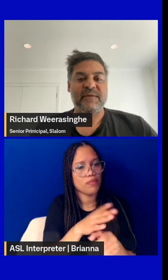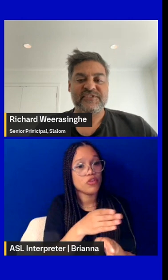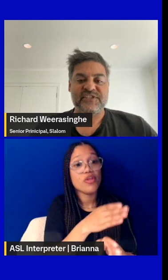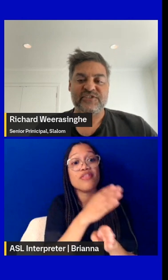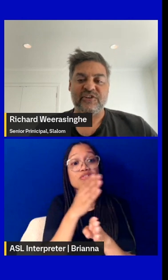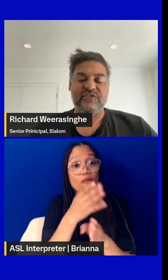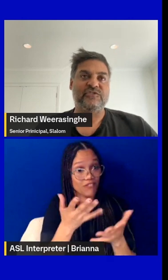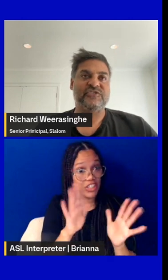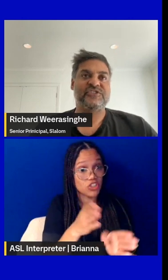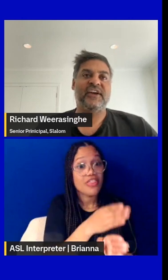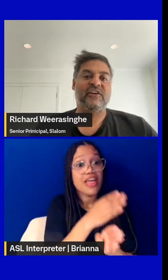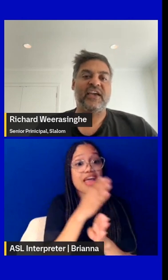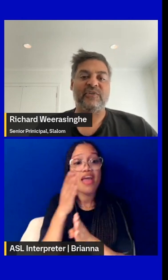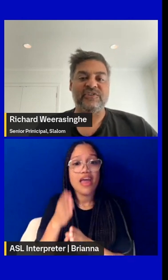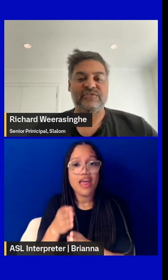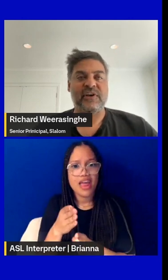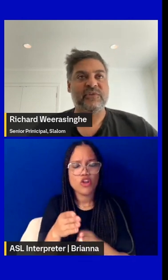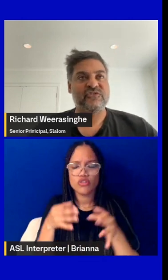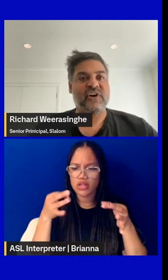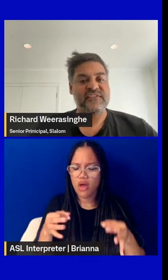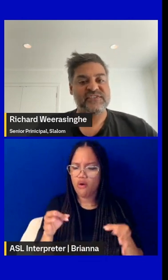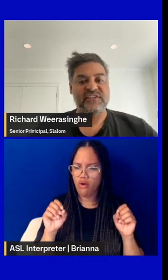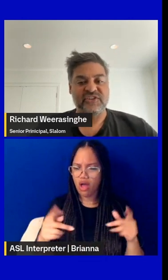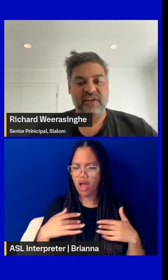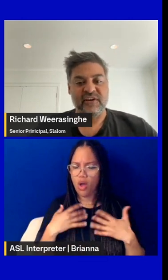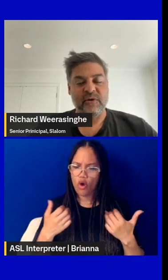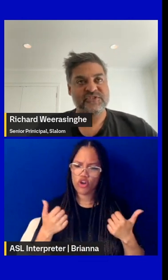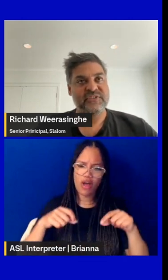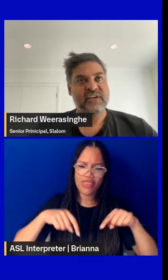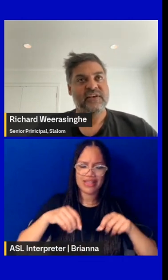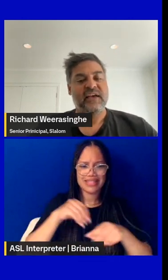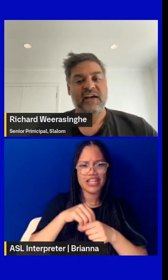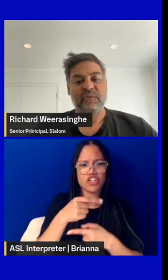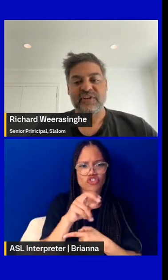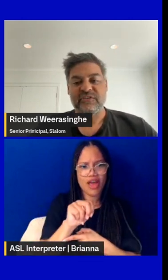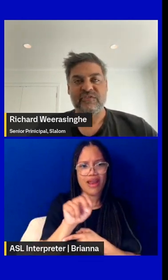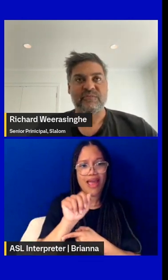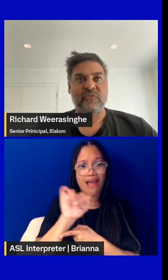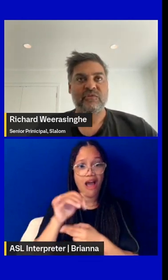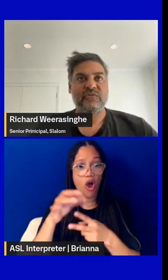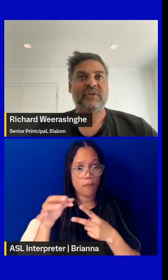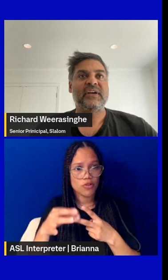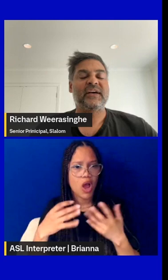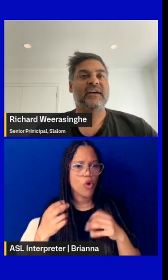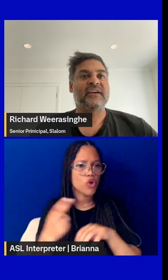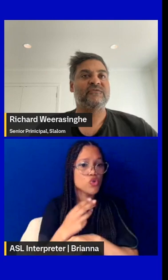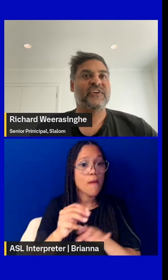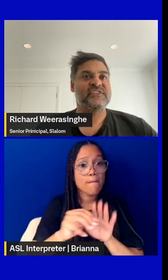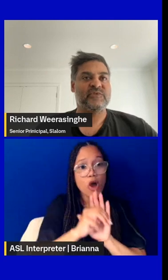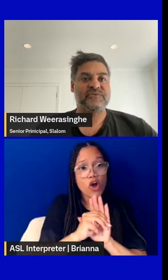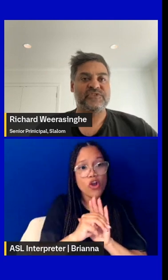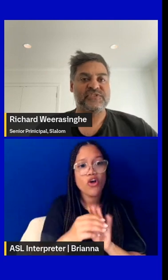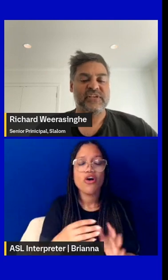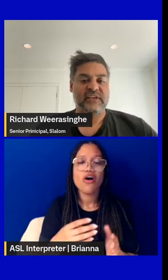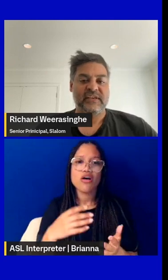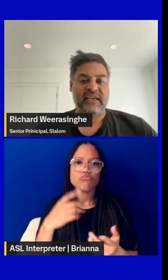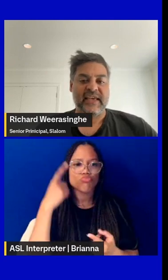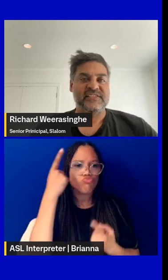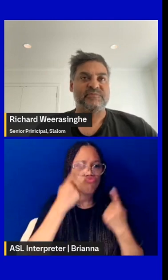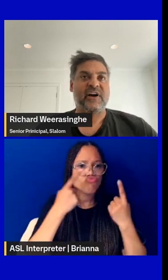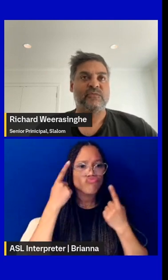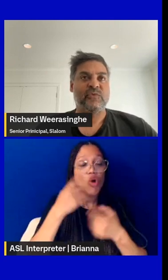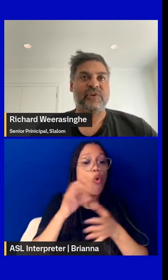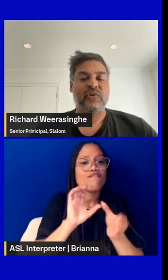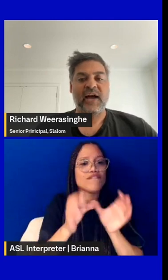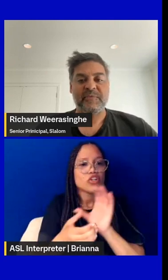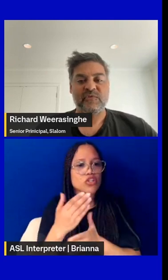Then what happens is, you decide, okay, I want to try this in a GenAI option. I want to use a model, configure some options, and